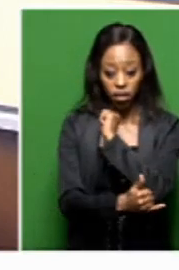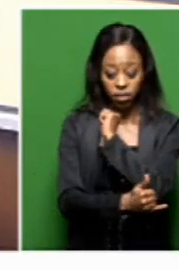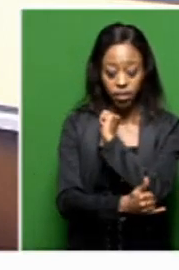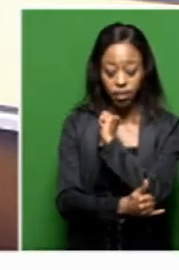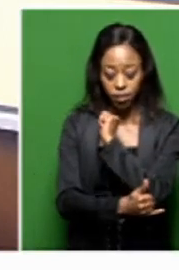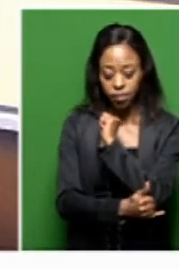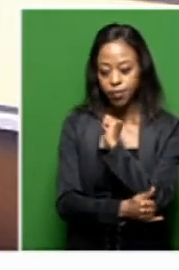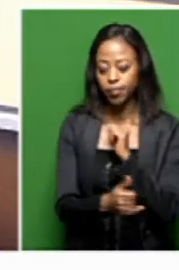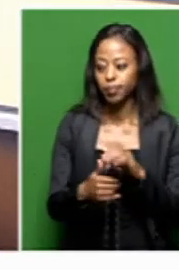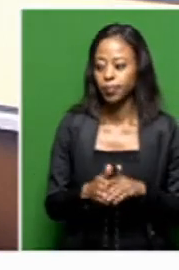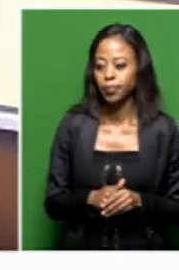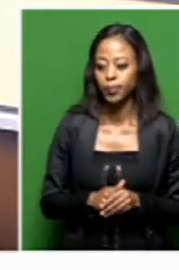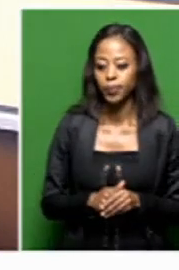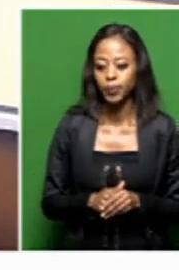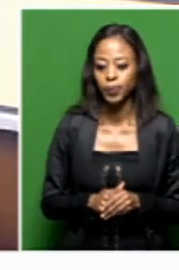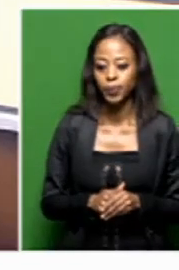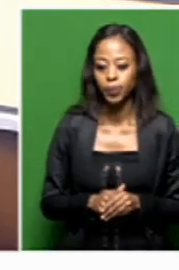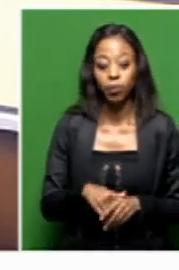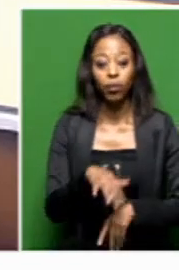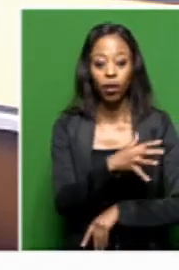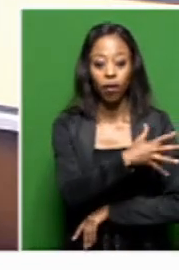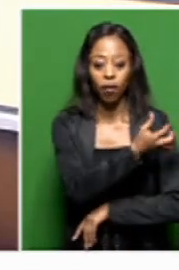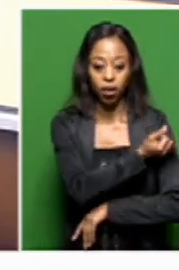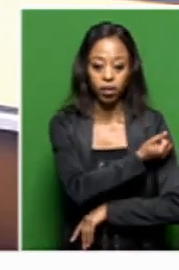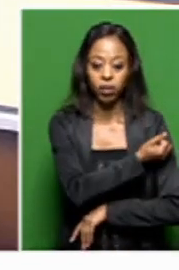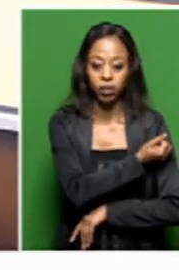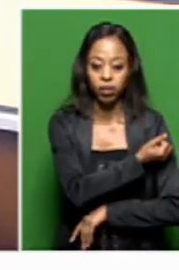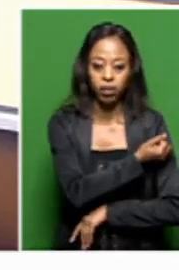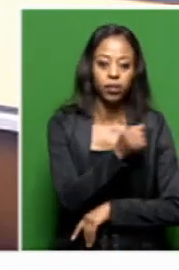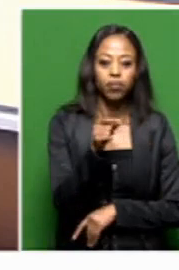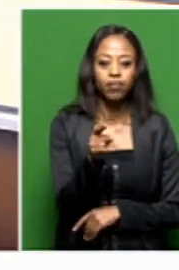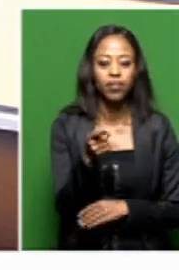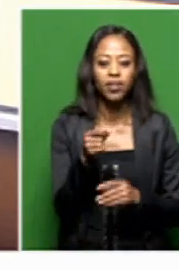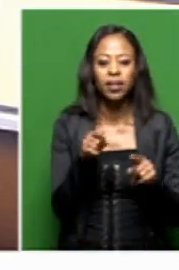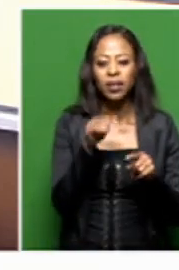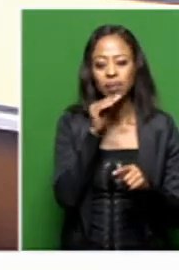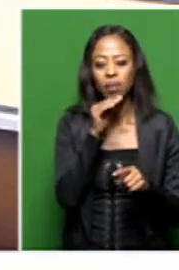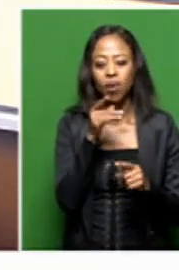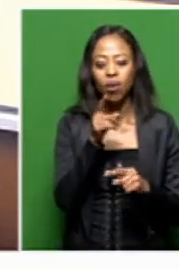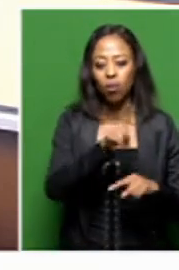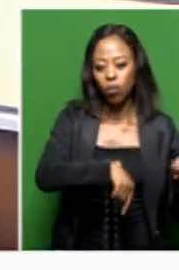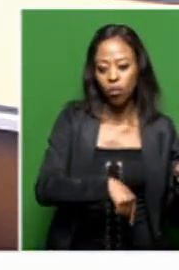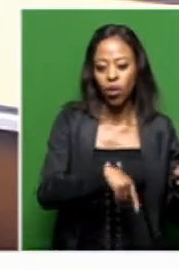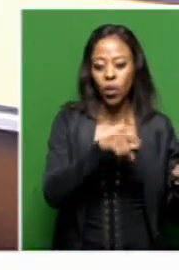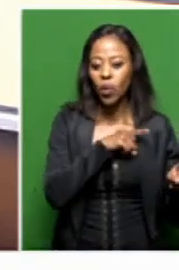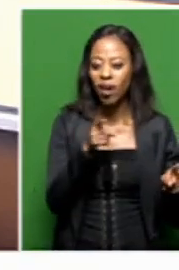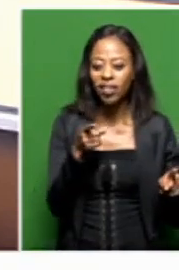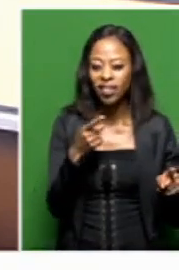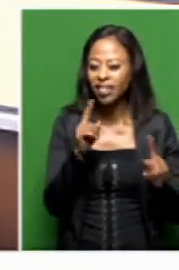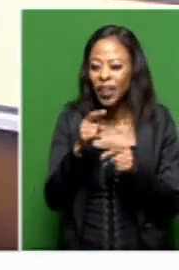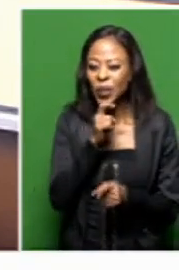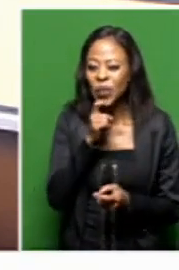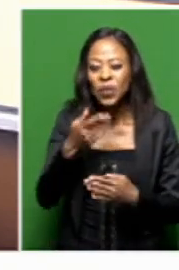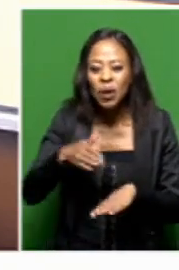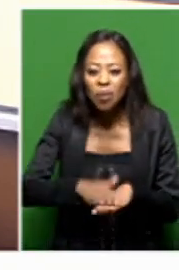Crisp, where the vaccines had to basically be thrown out because it expired and people